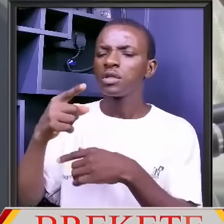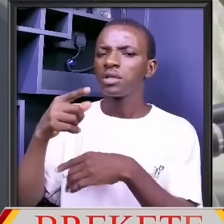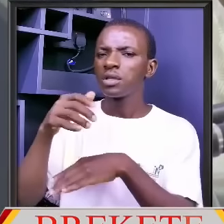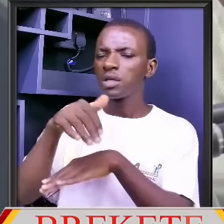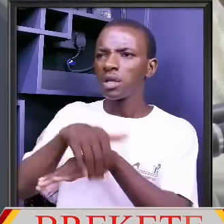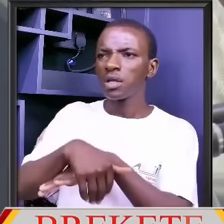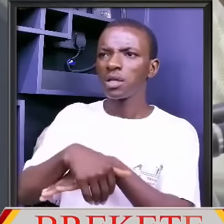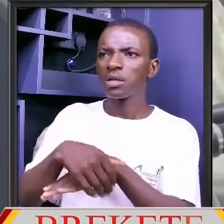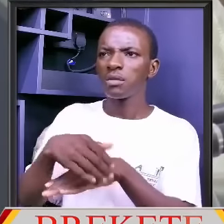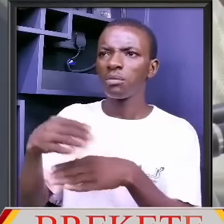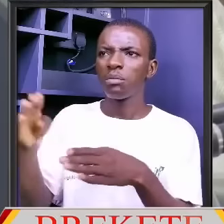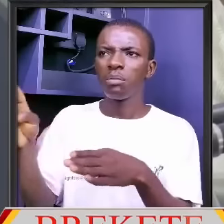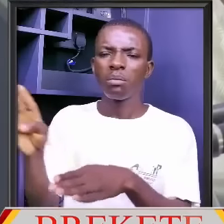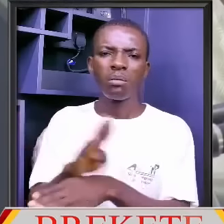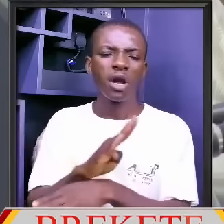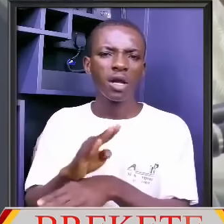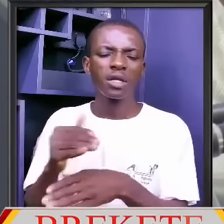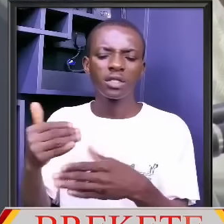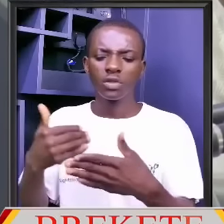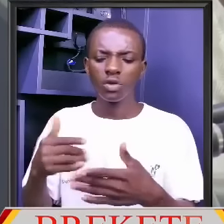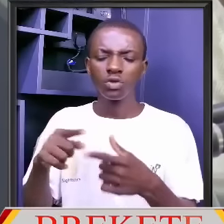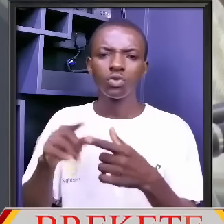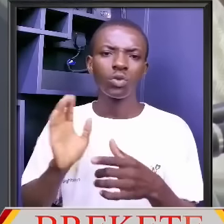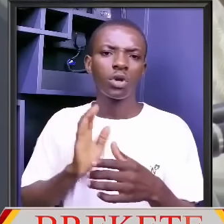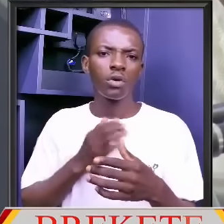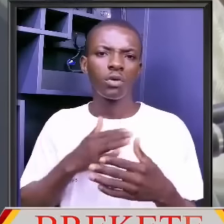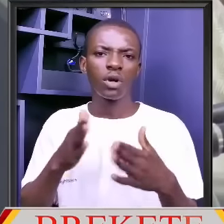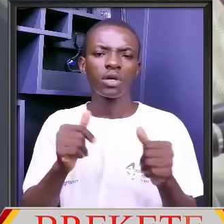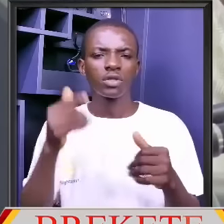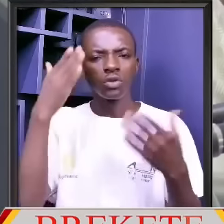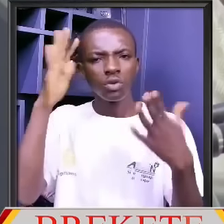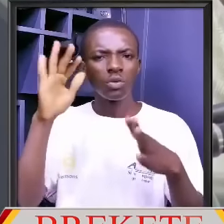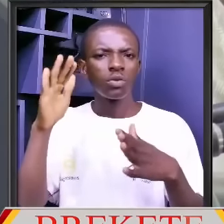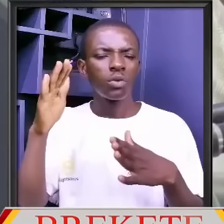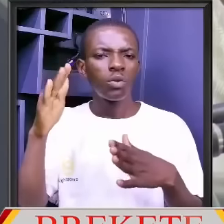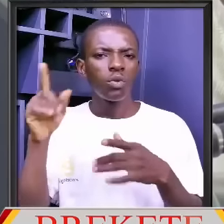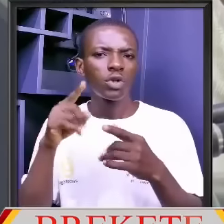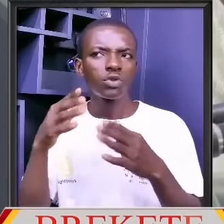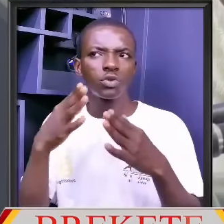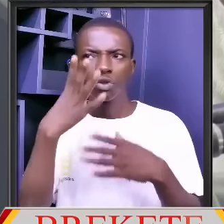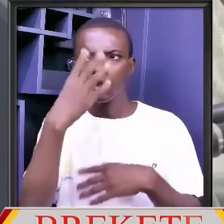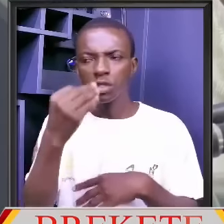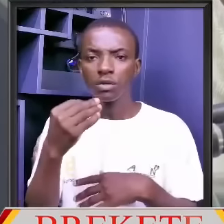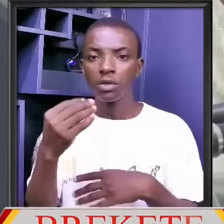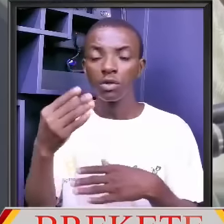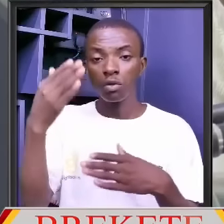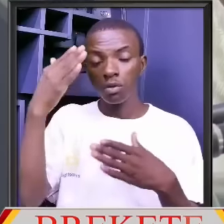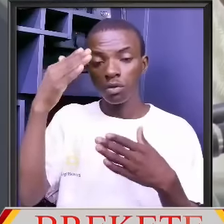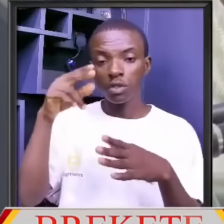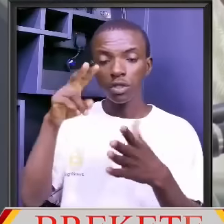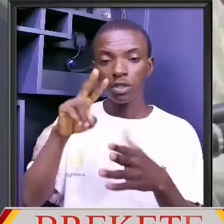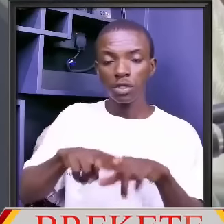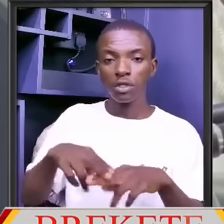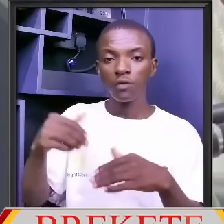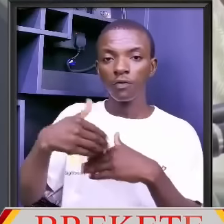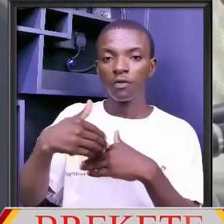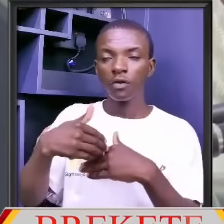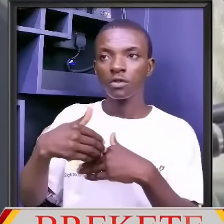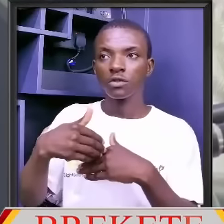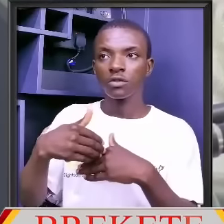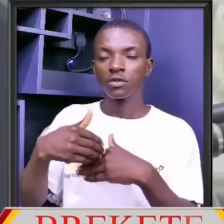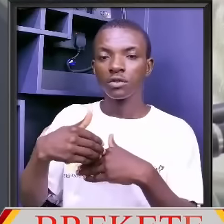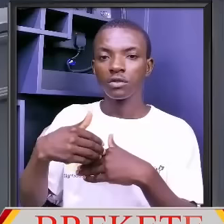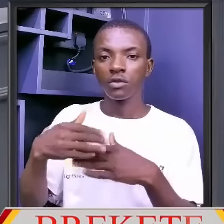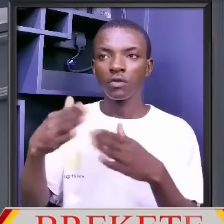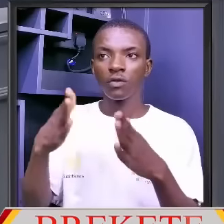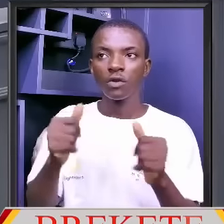dark and market near our house. I don't get where to sleep. I can't sit down for our front of house like this. I can't